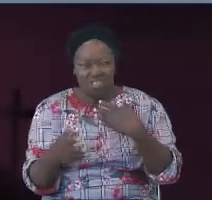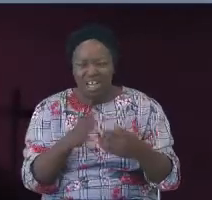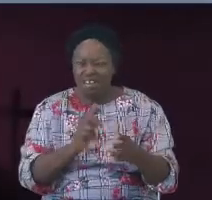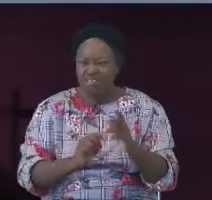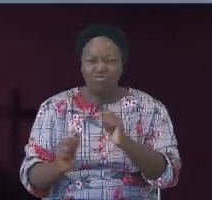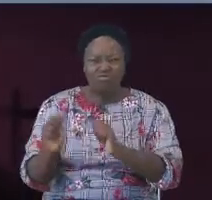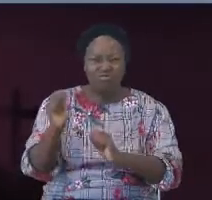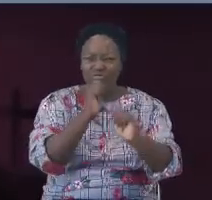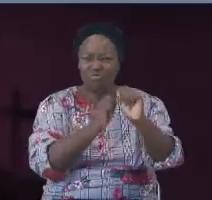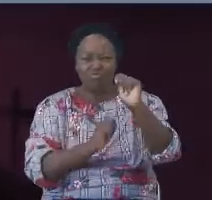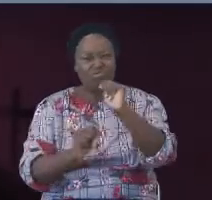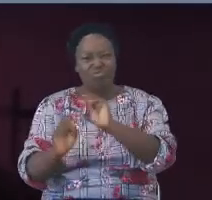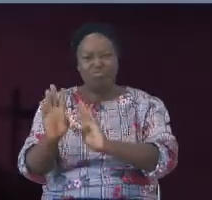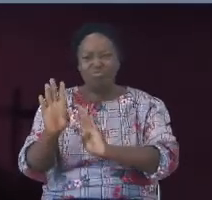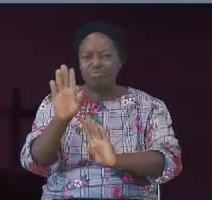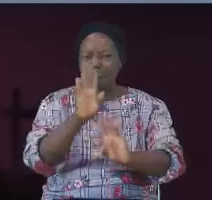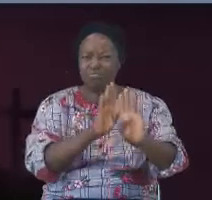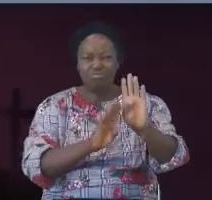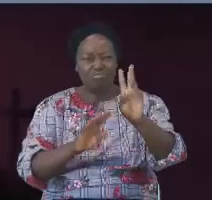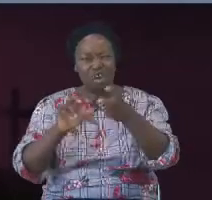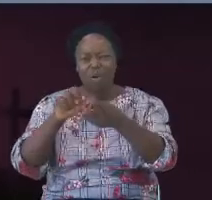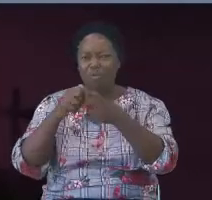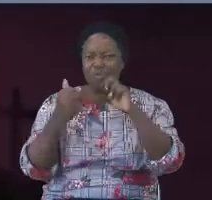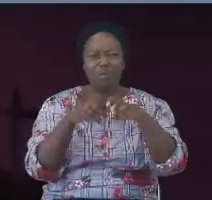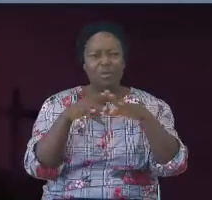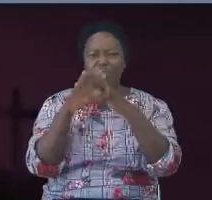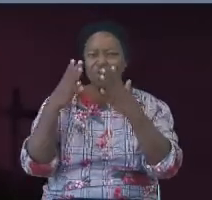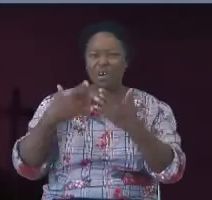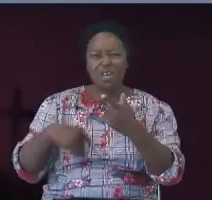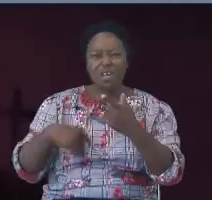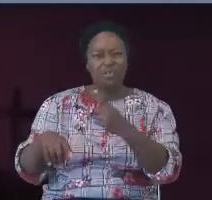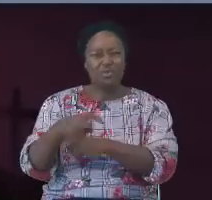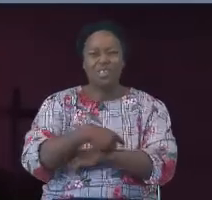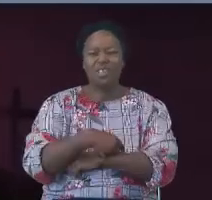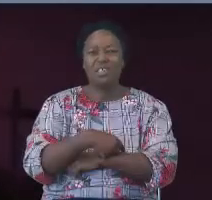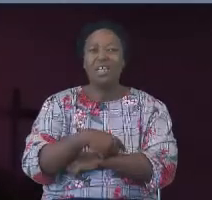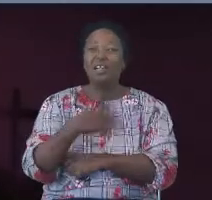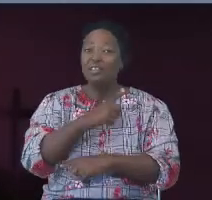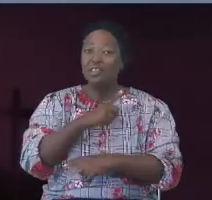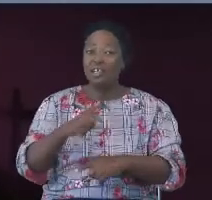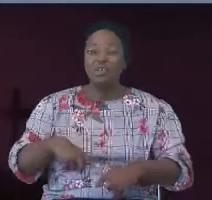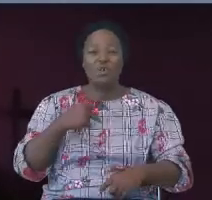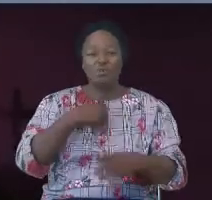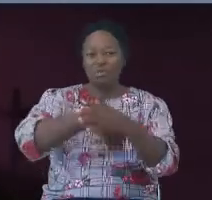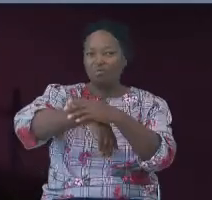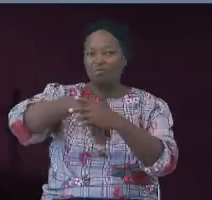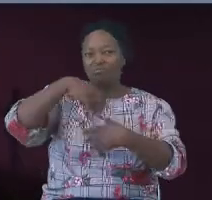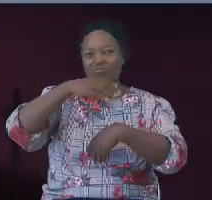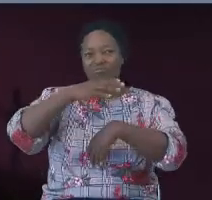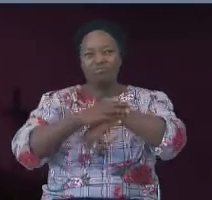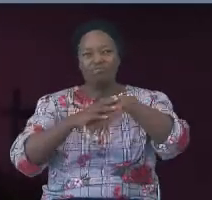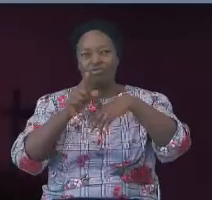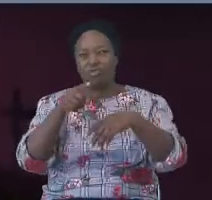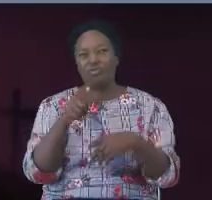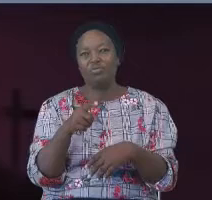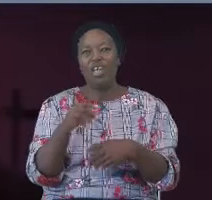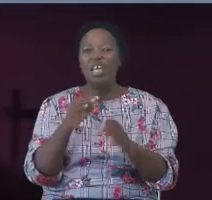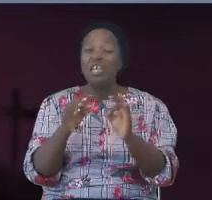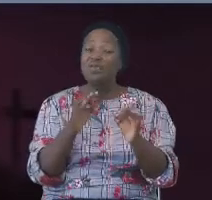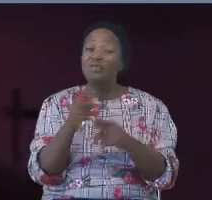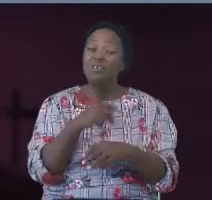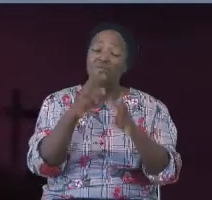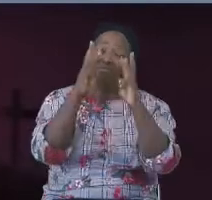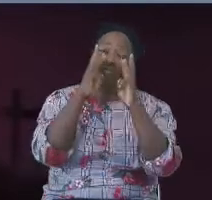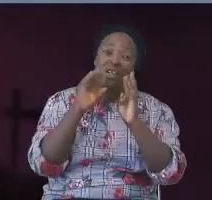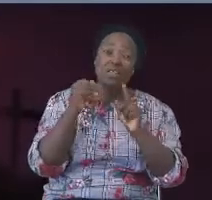today the lord will comfort you the comfort of the lord will be your heart will